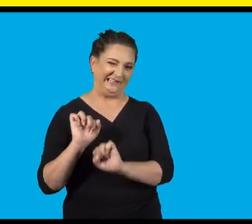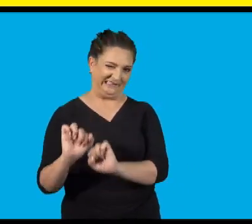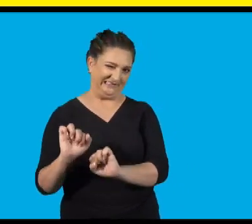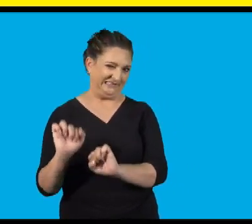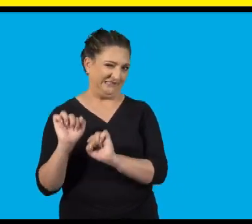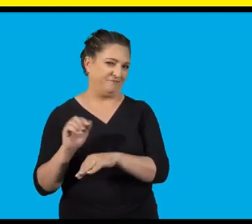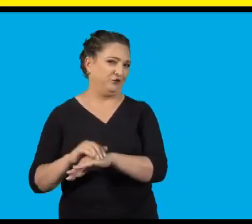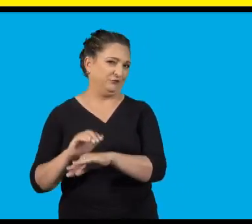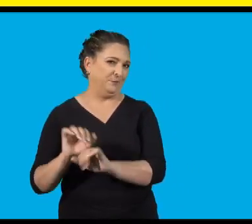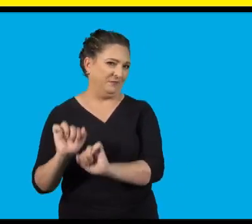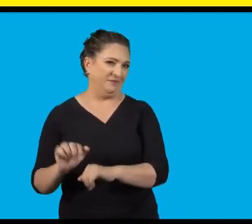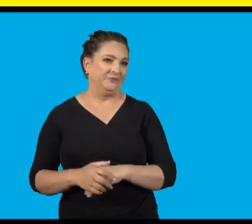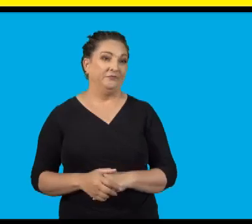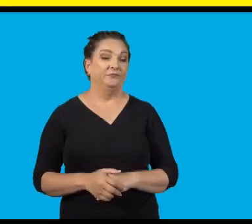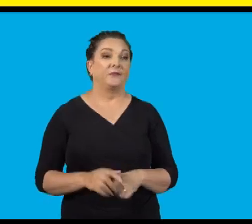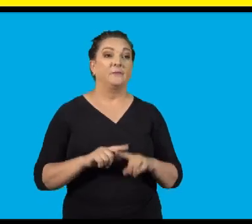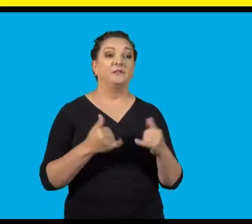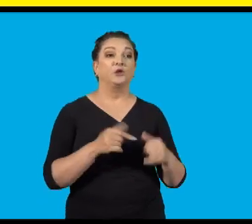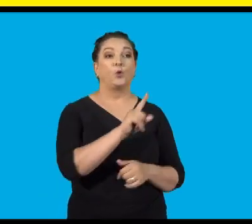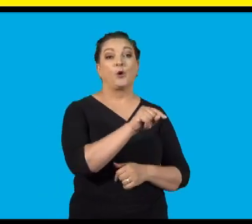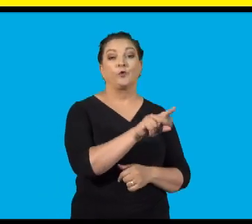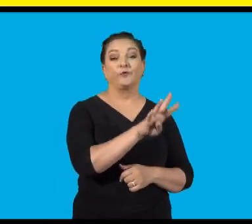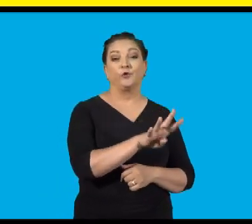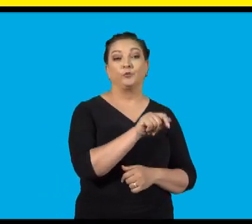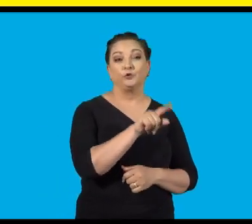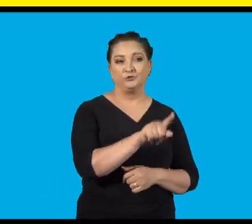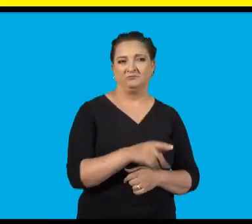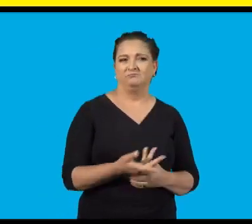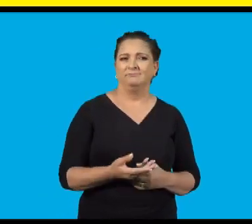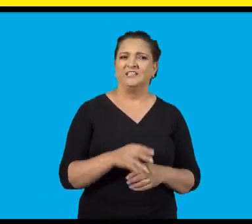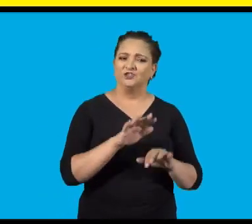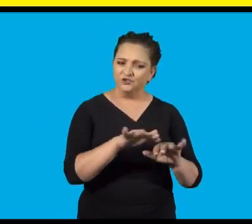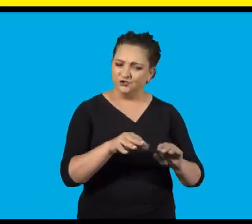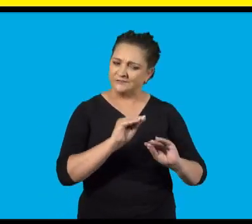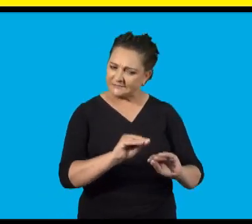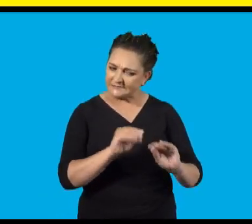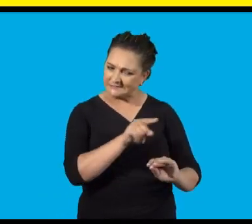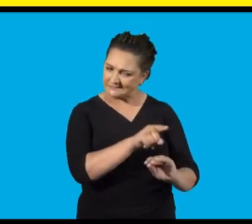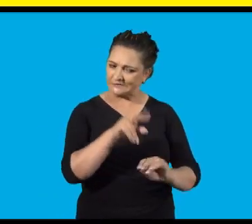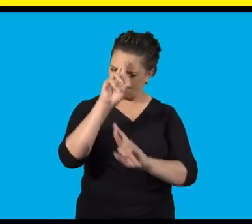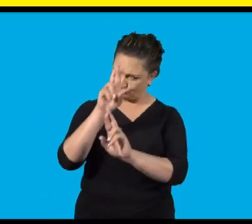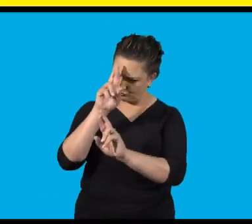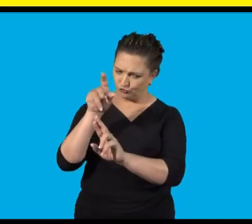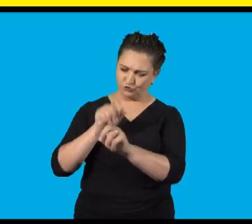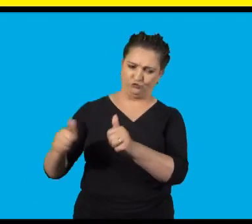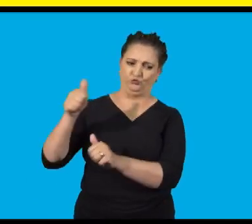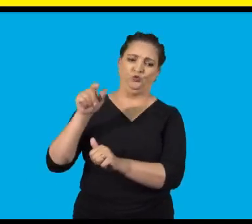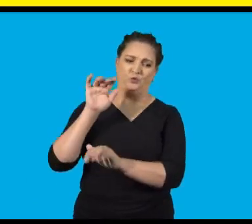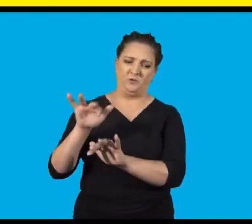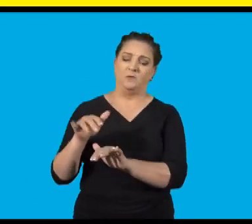the possession there using the apostrophe. In 1.4.2, teach children to respect the